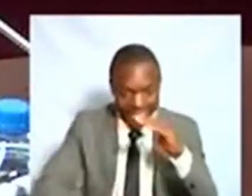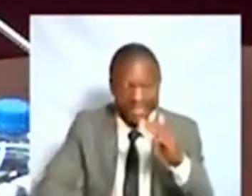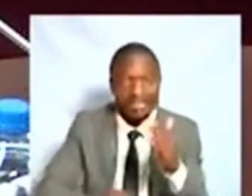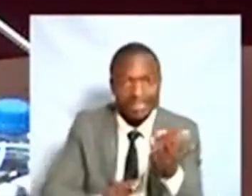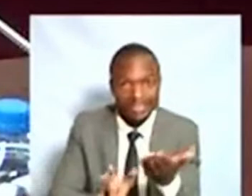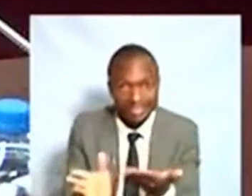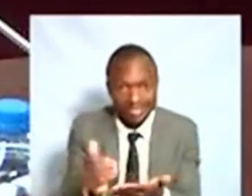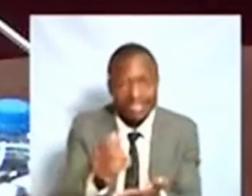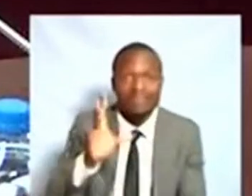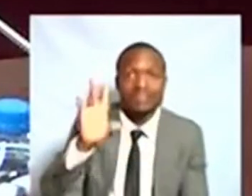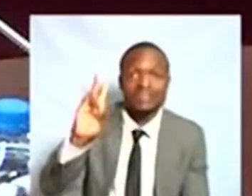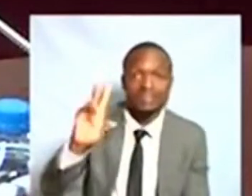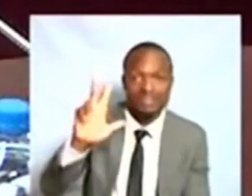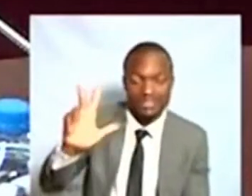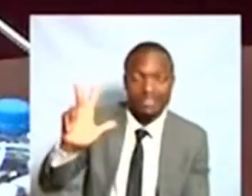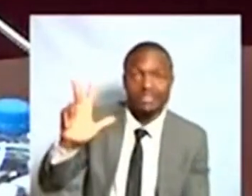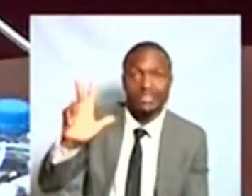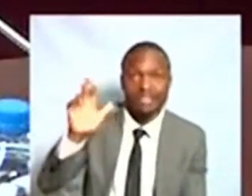of